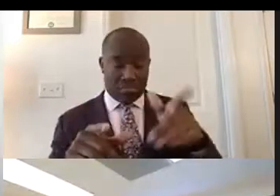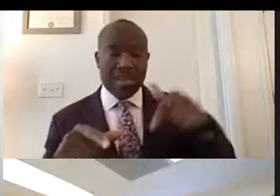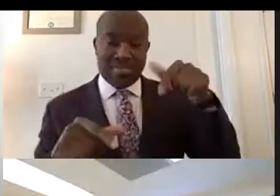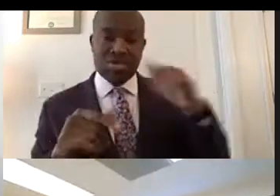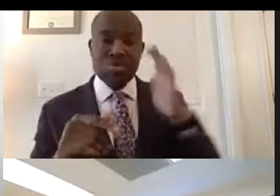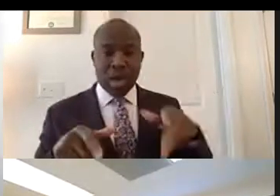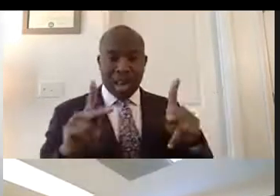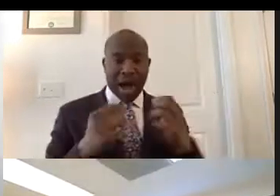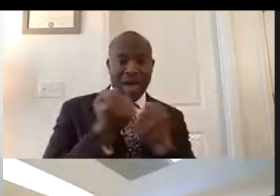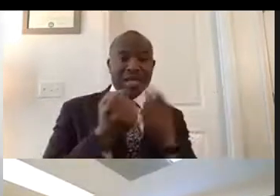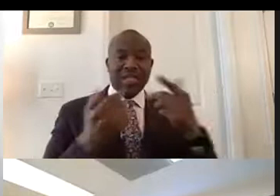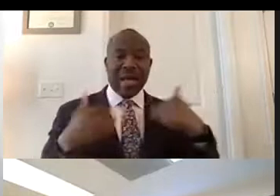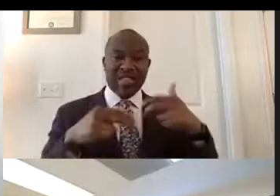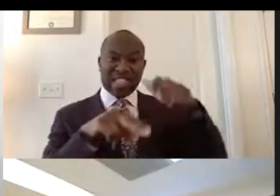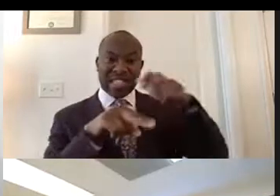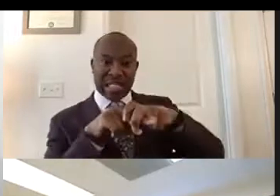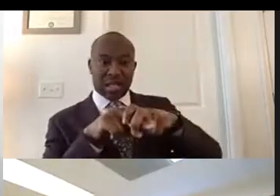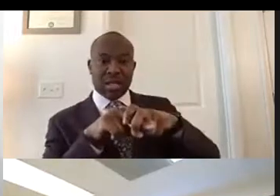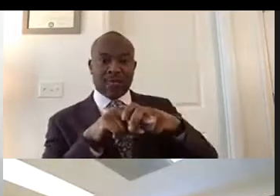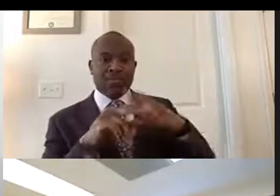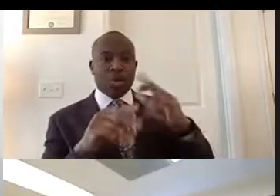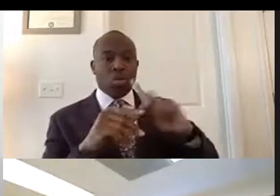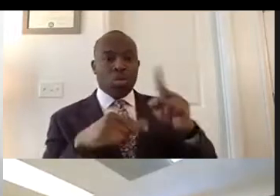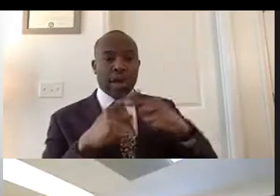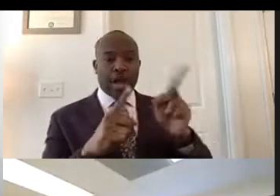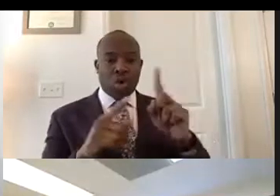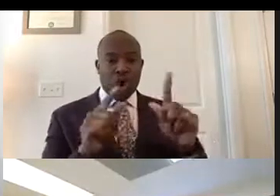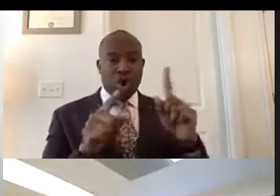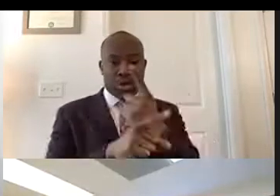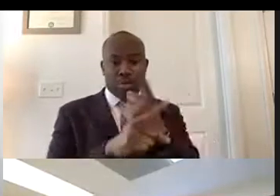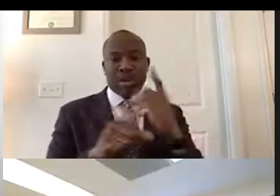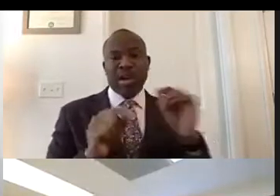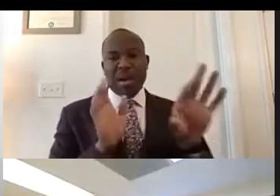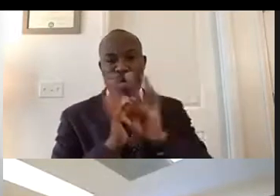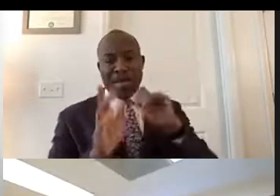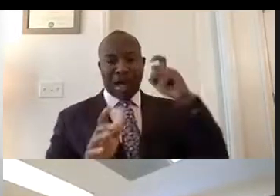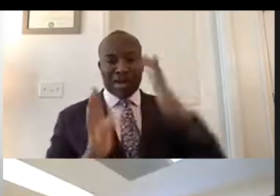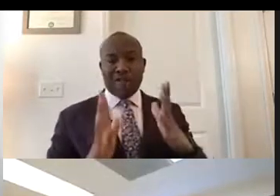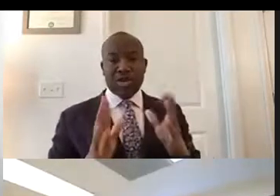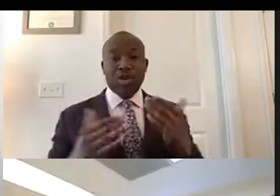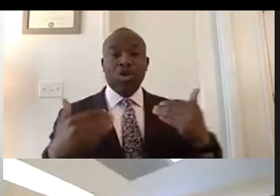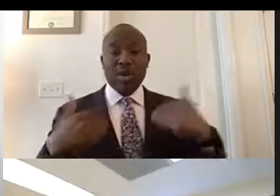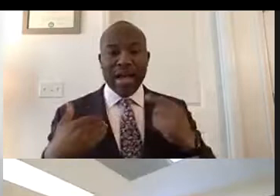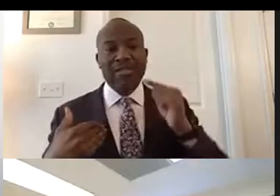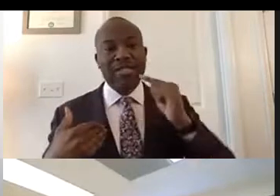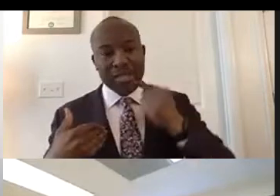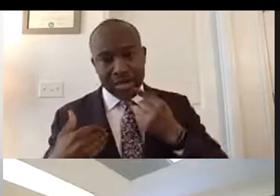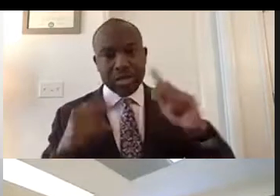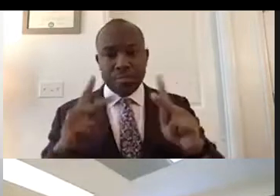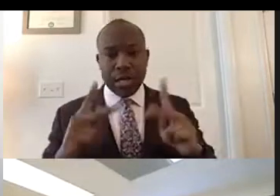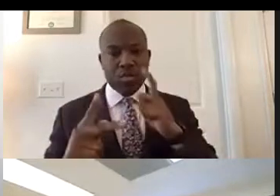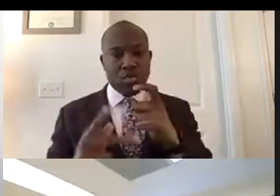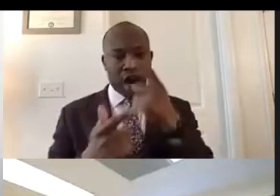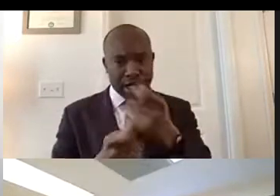And this would allow advocates to have a seat on the board when and where appropriate and appointed